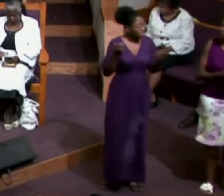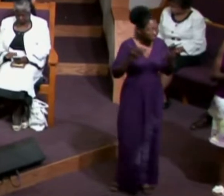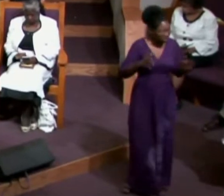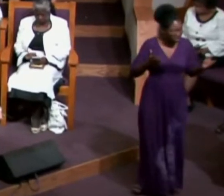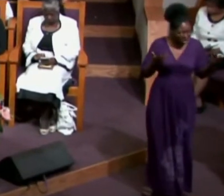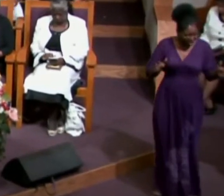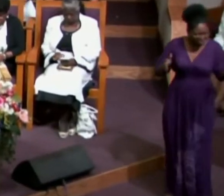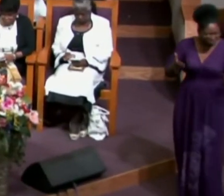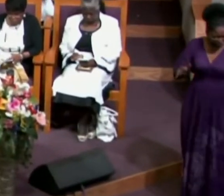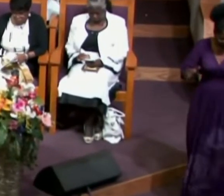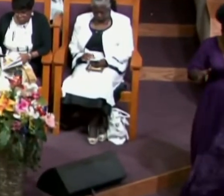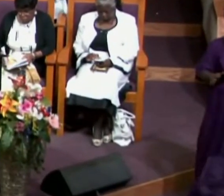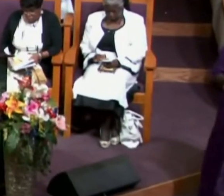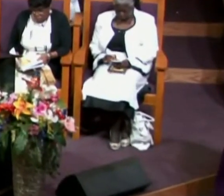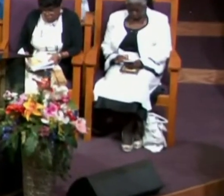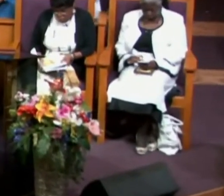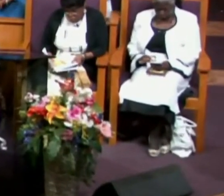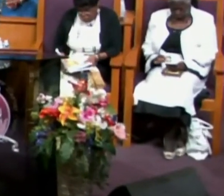done.